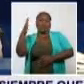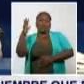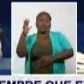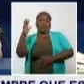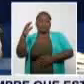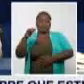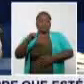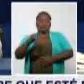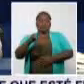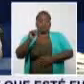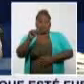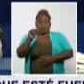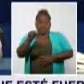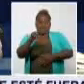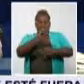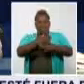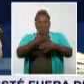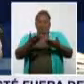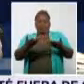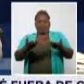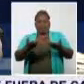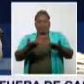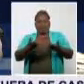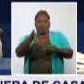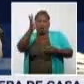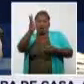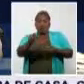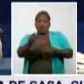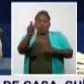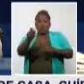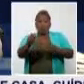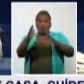So there are no changes in rental houses.